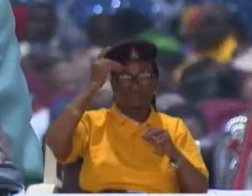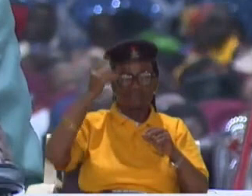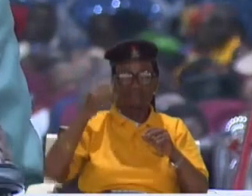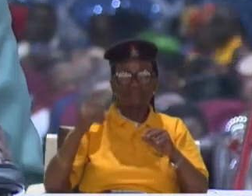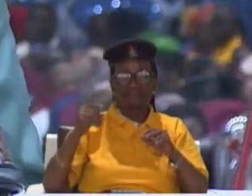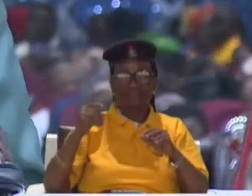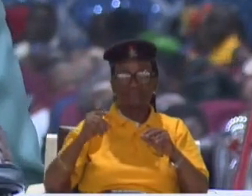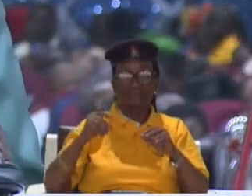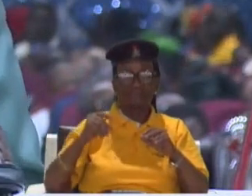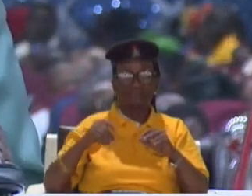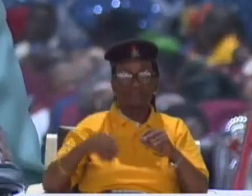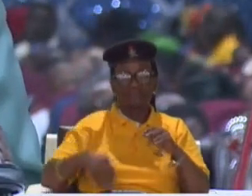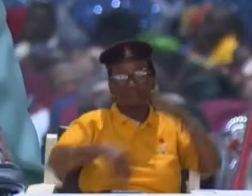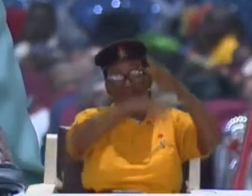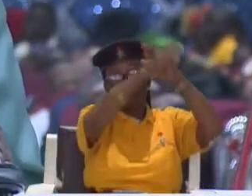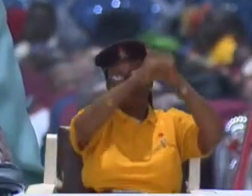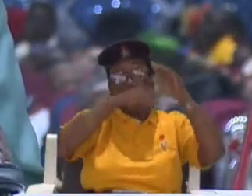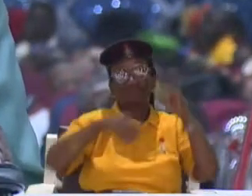get out.